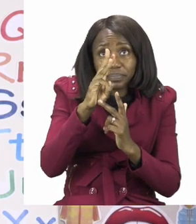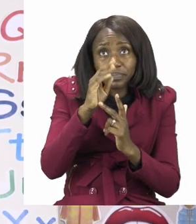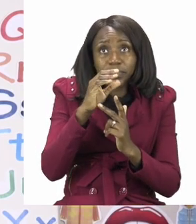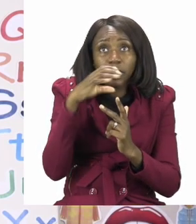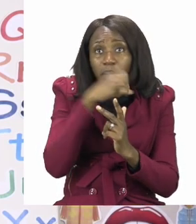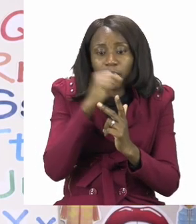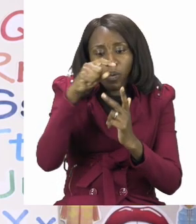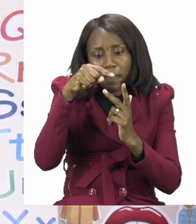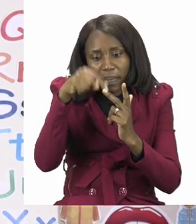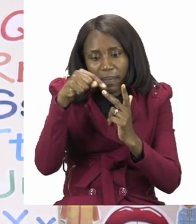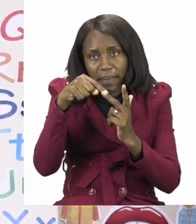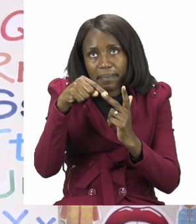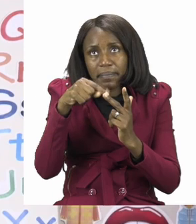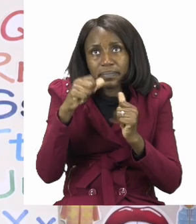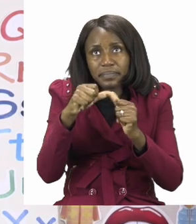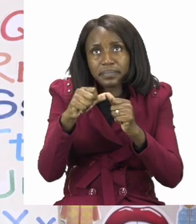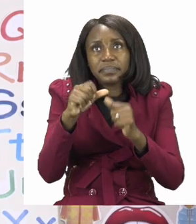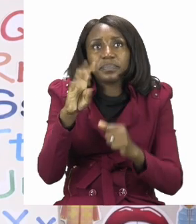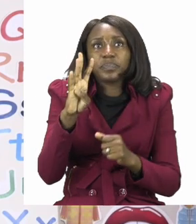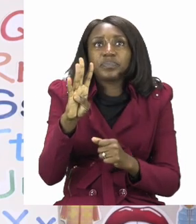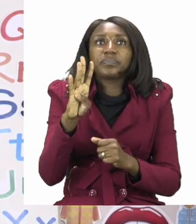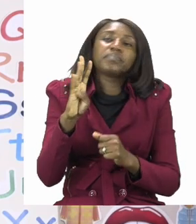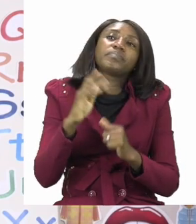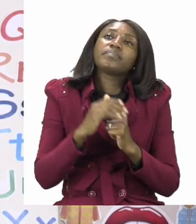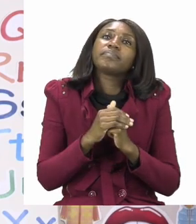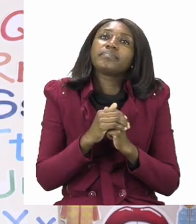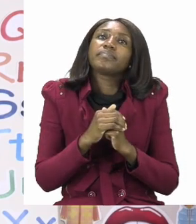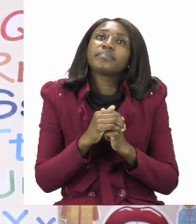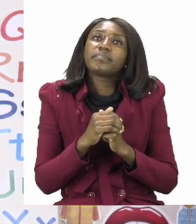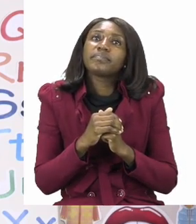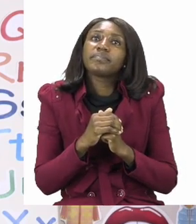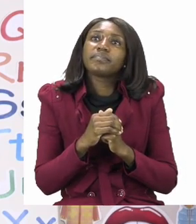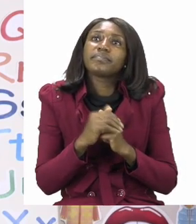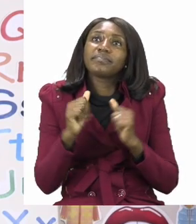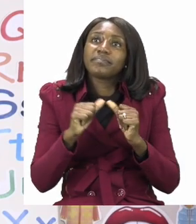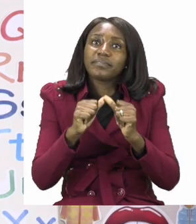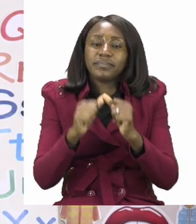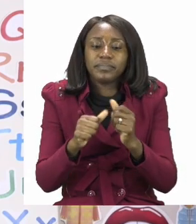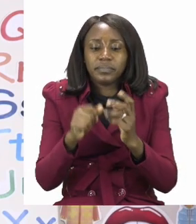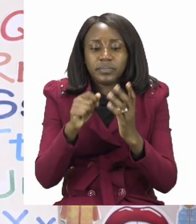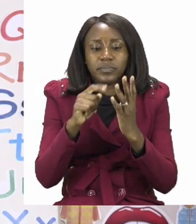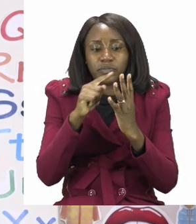And then we need to know how many are between 4 and 6.